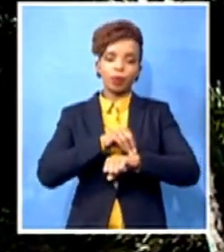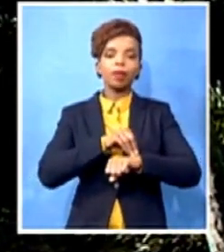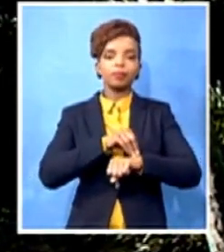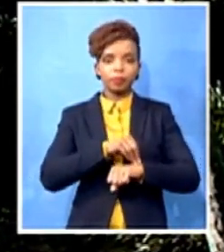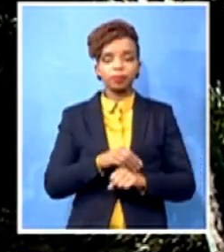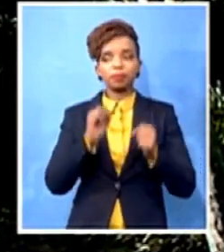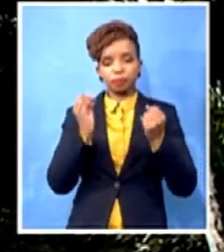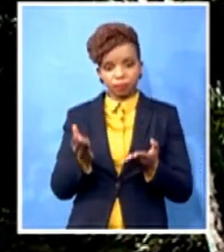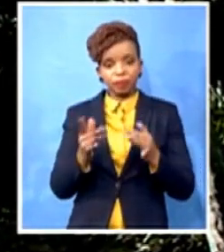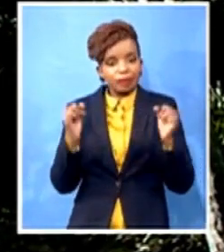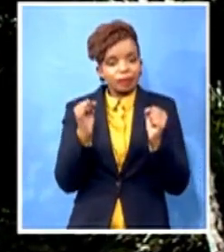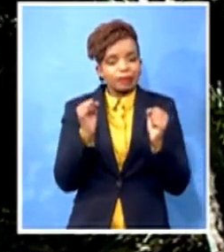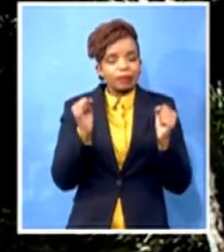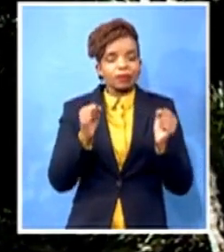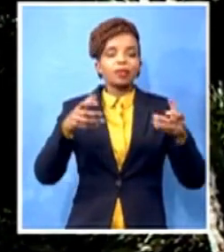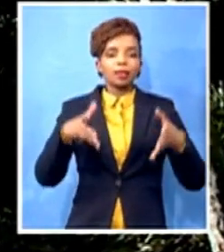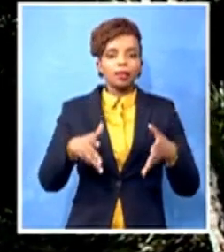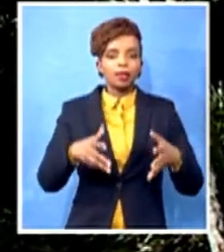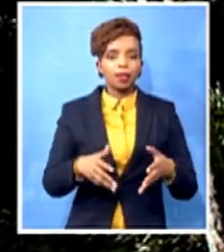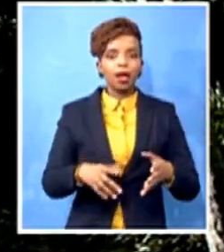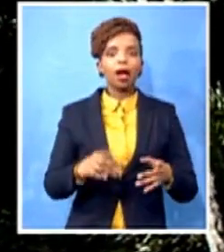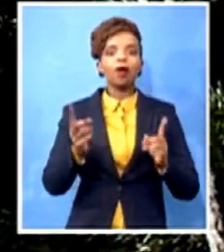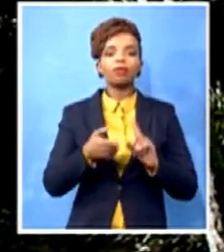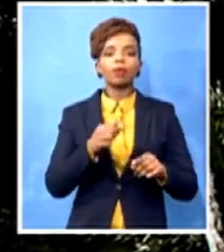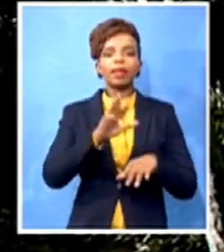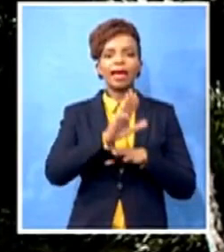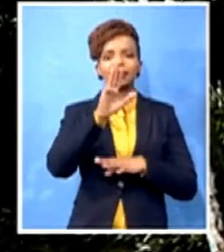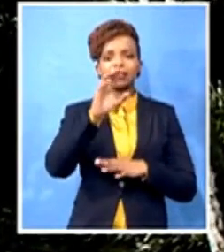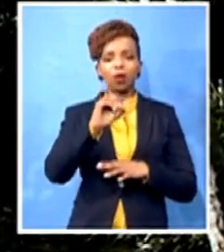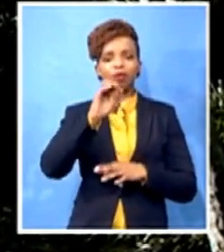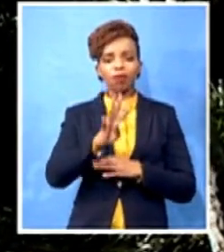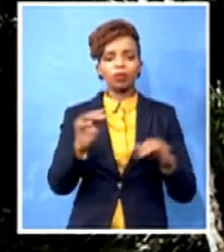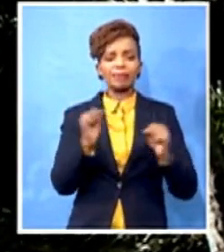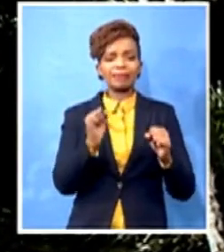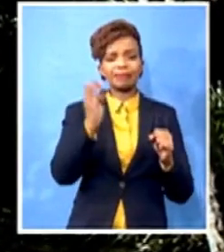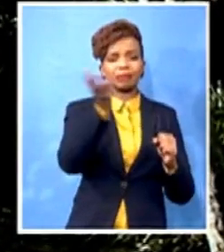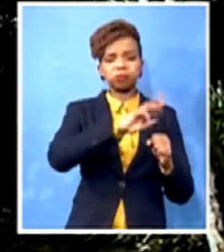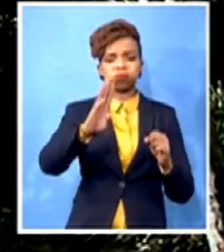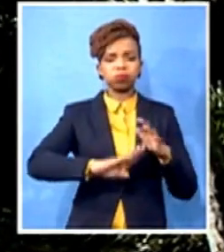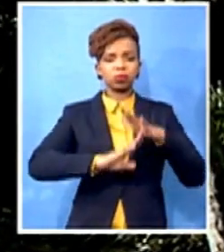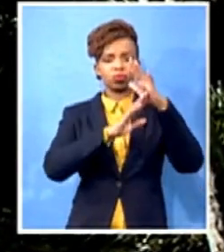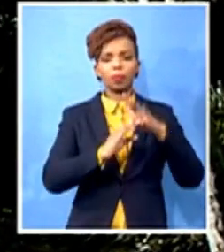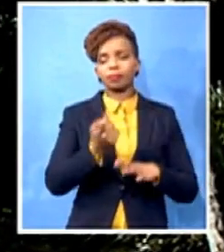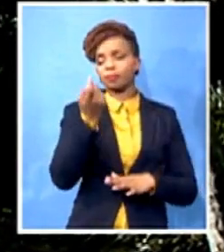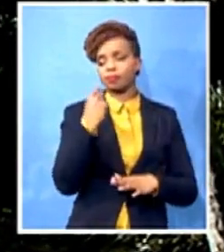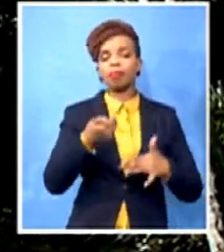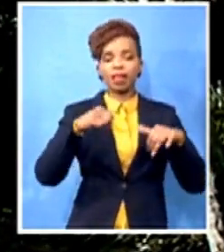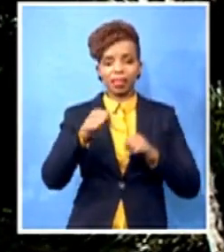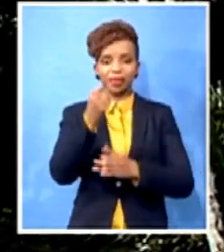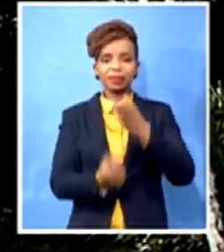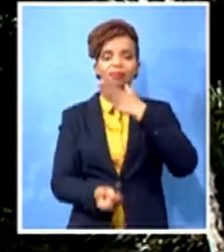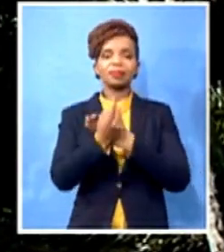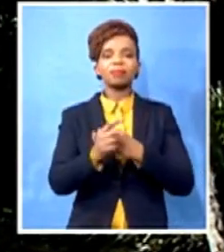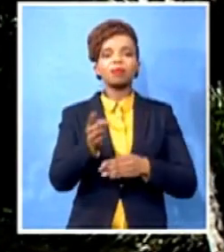since 1904, and then we had some on a political side, a hot political climate with the acting city manager being